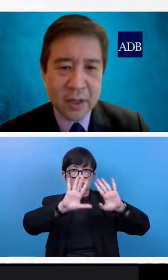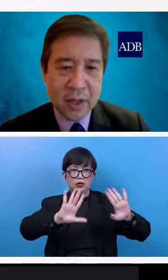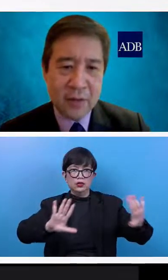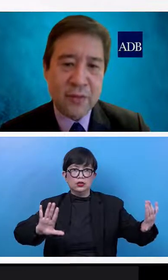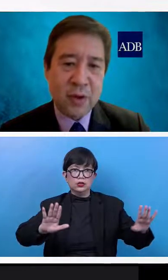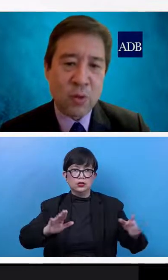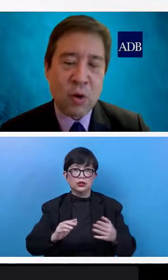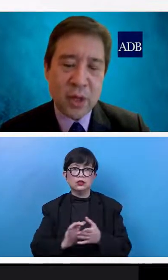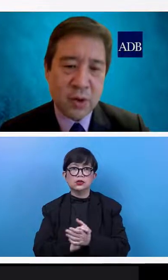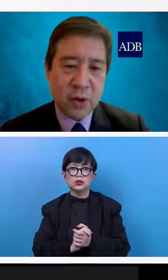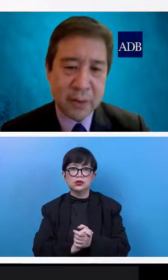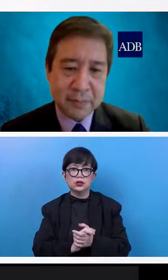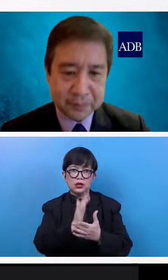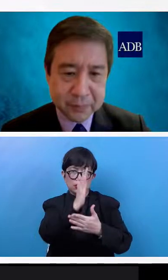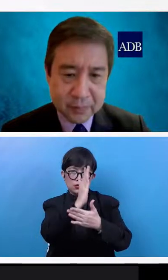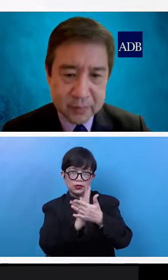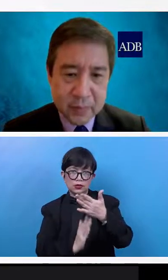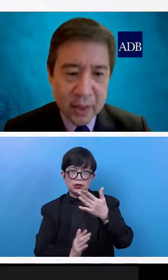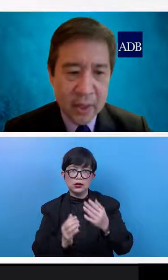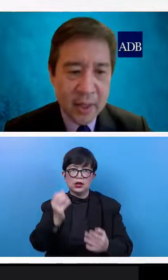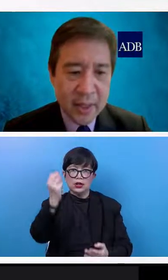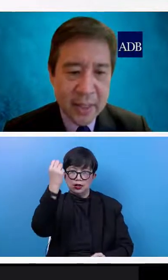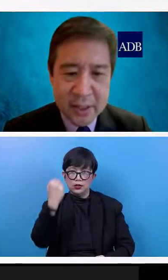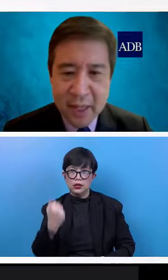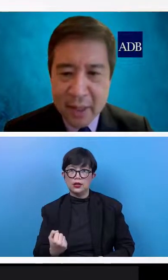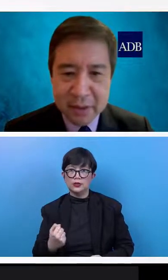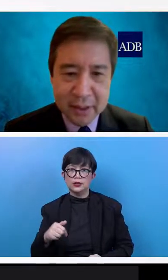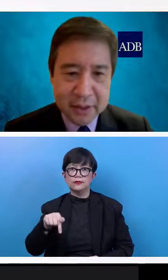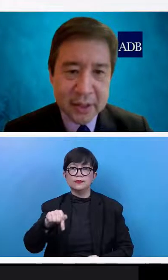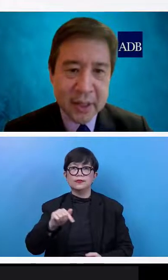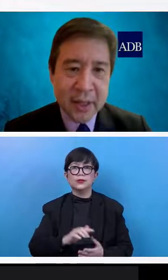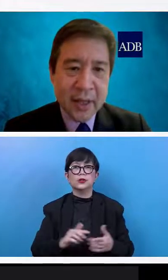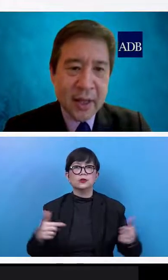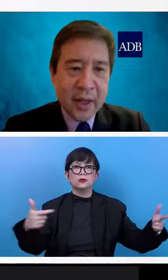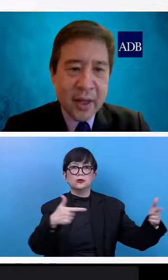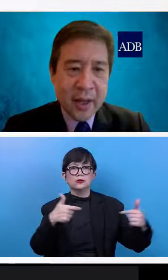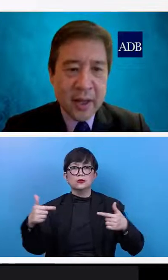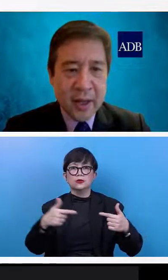impacts of the war in Ukraine. Next slide, please.